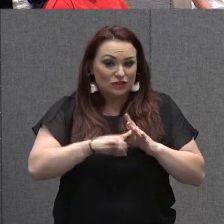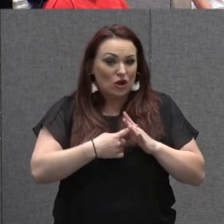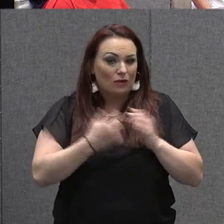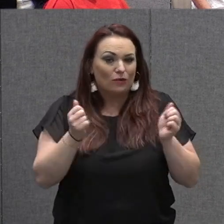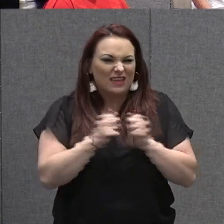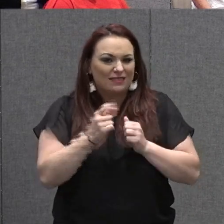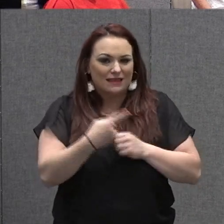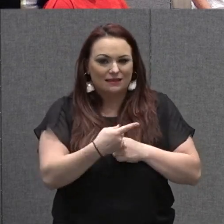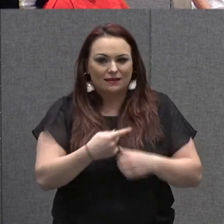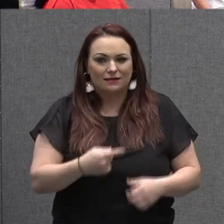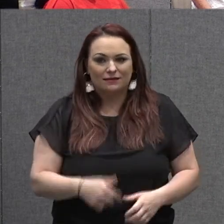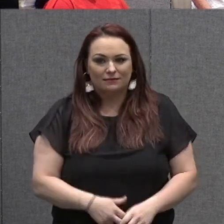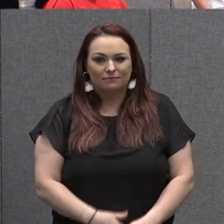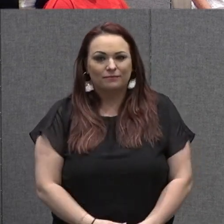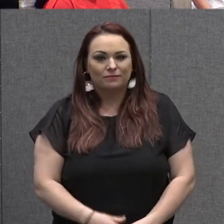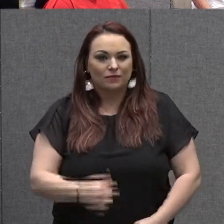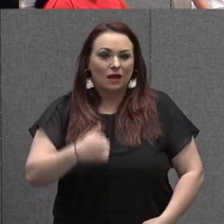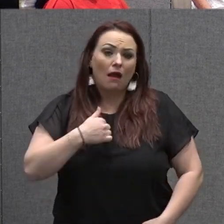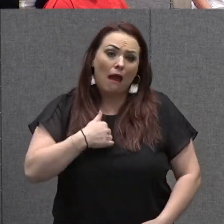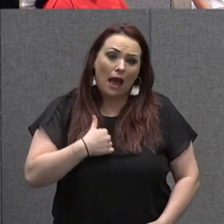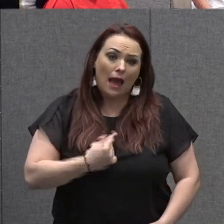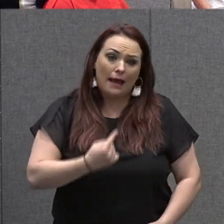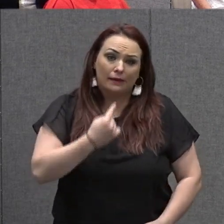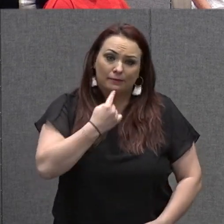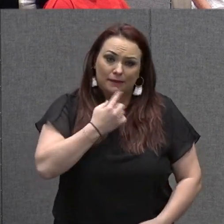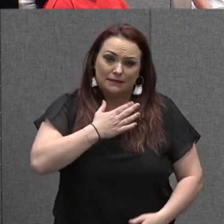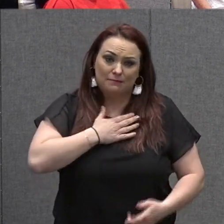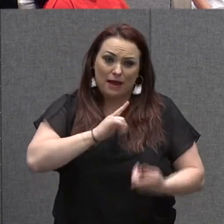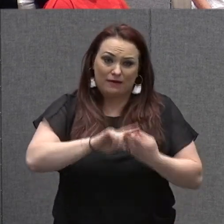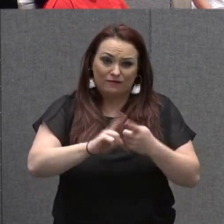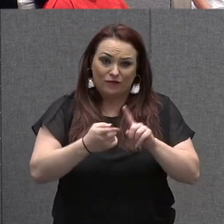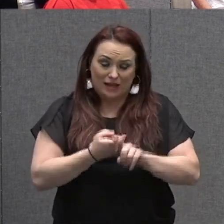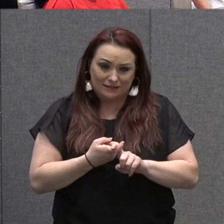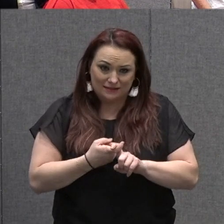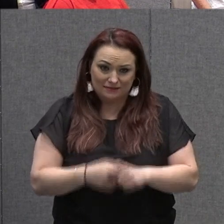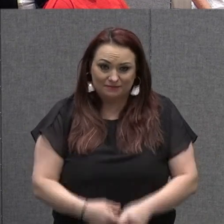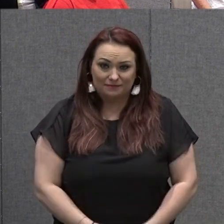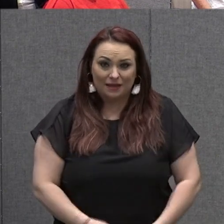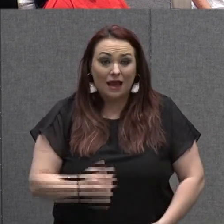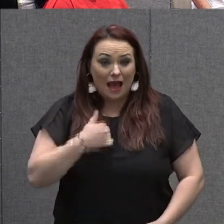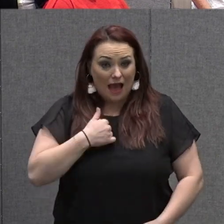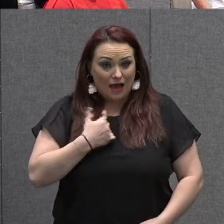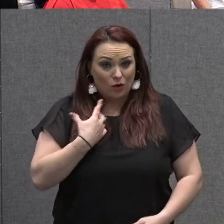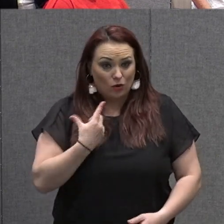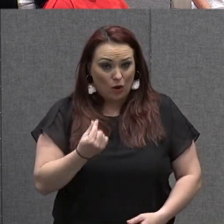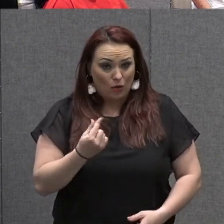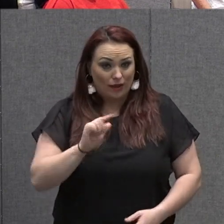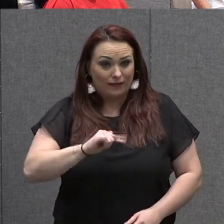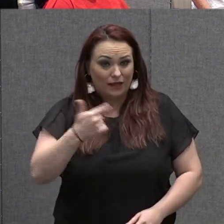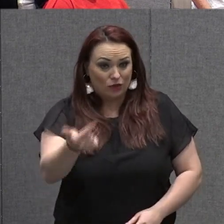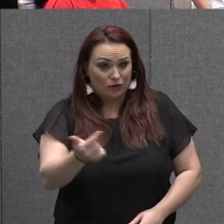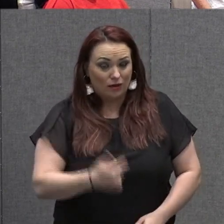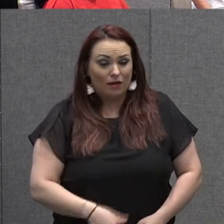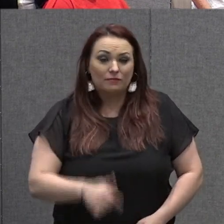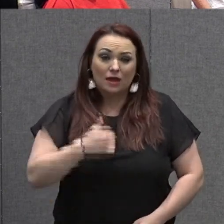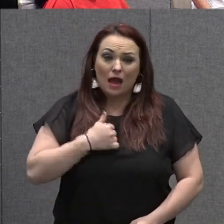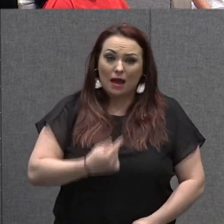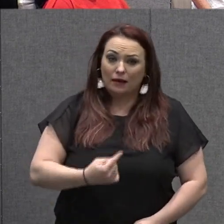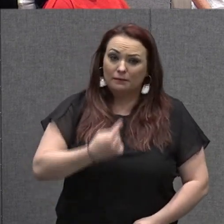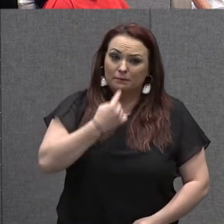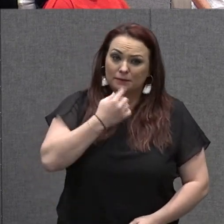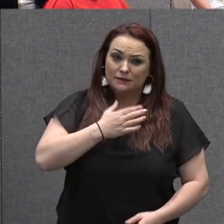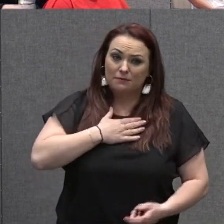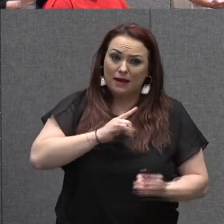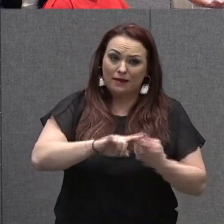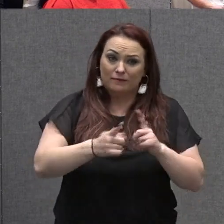this part. I miss my friends. Can you say that and play that? I'll go and then you go, okay? I miss my friends.